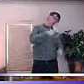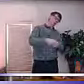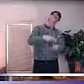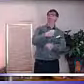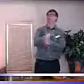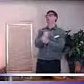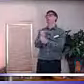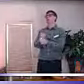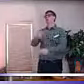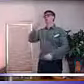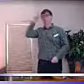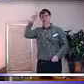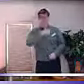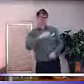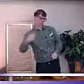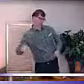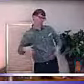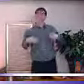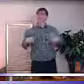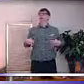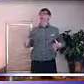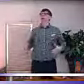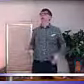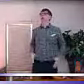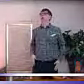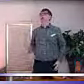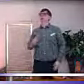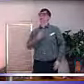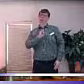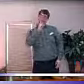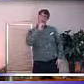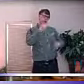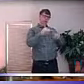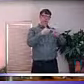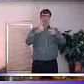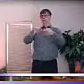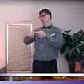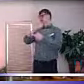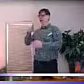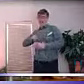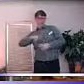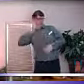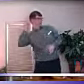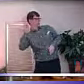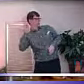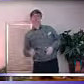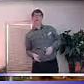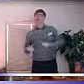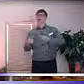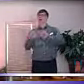for everyone? You know, my affirmations do not change others. It changes me.